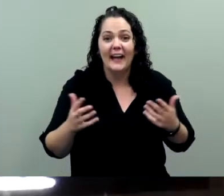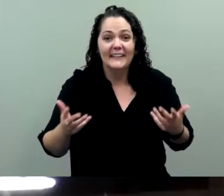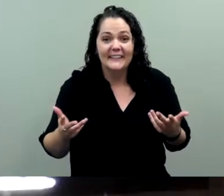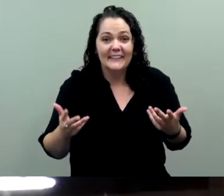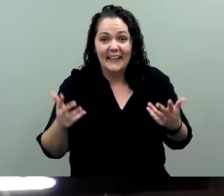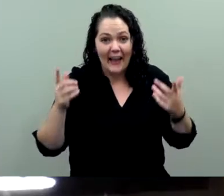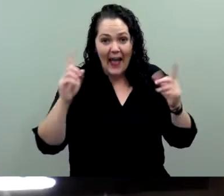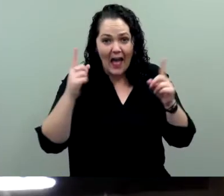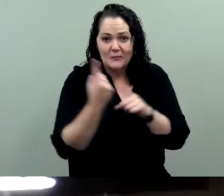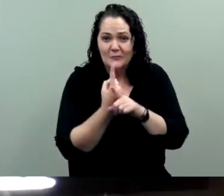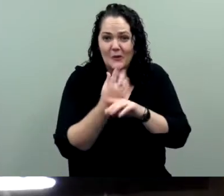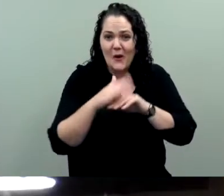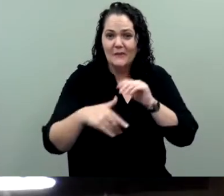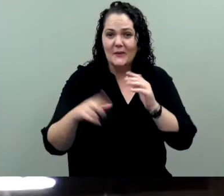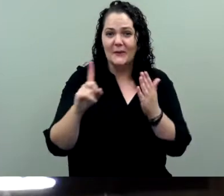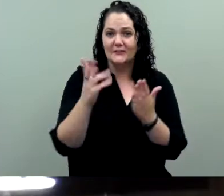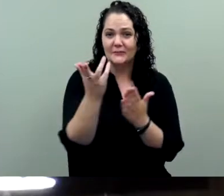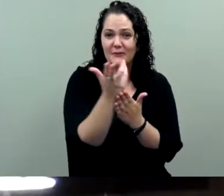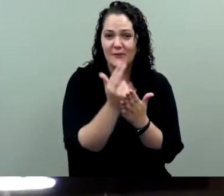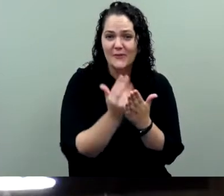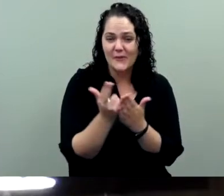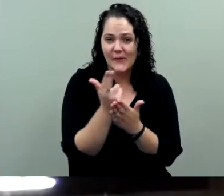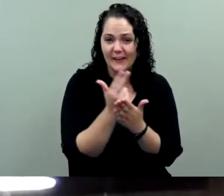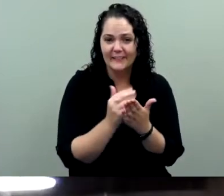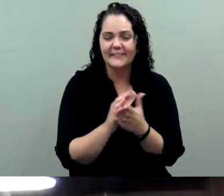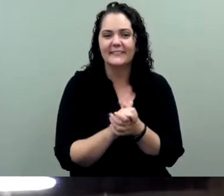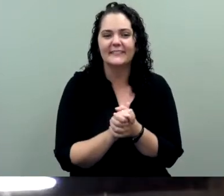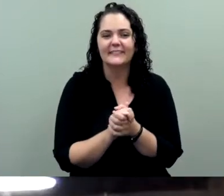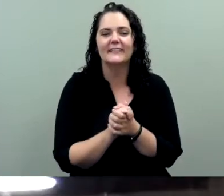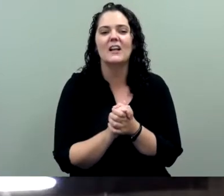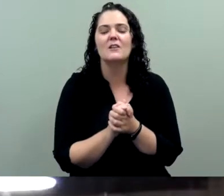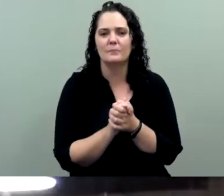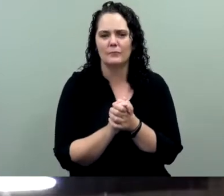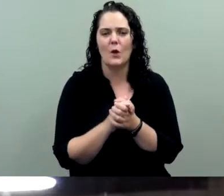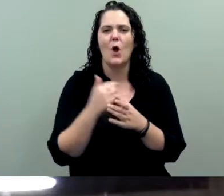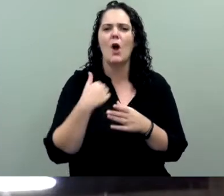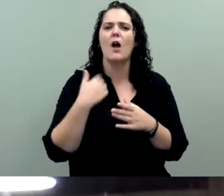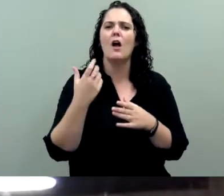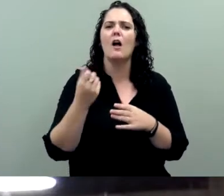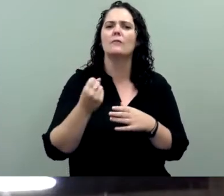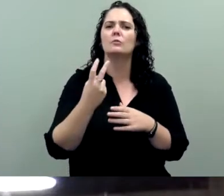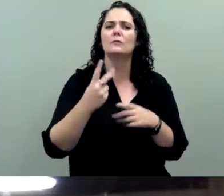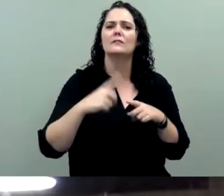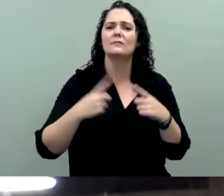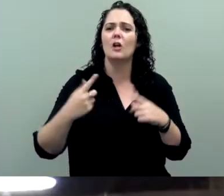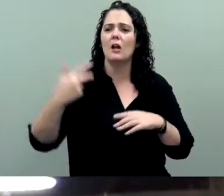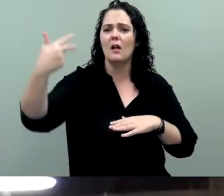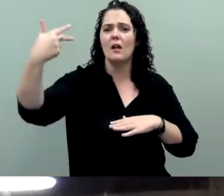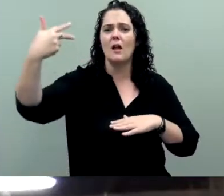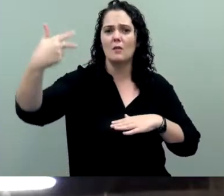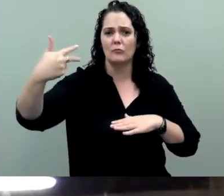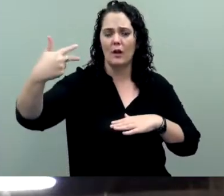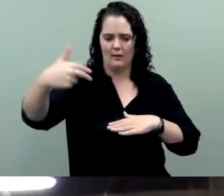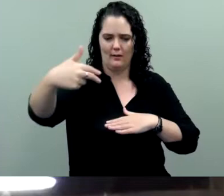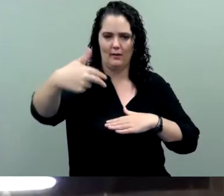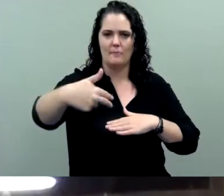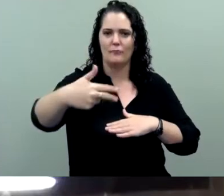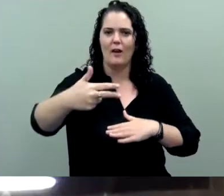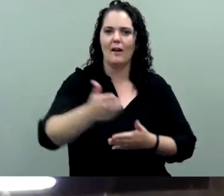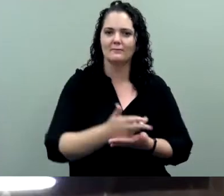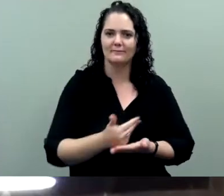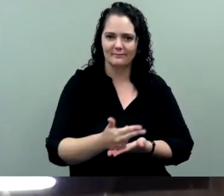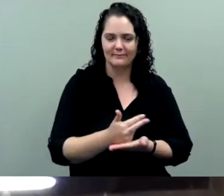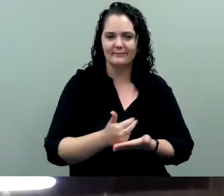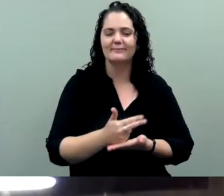over. Let's talk about the drawing we're gonna do today. All right, so I'm going to switch cameras and talk a little bit about the drawing that we're going to